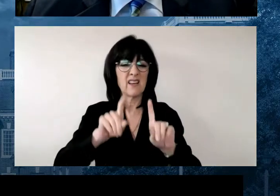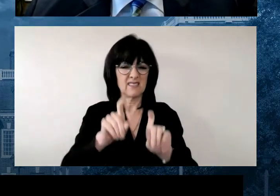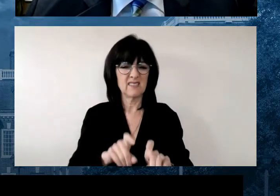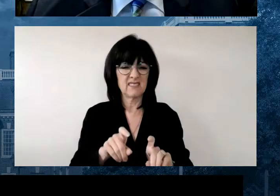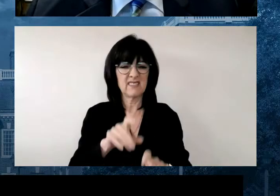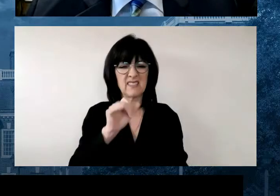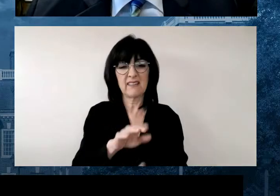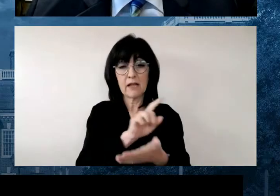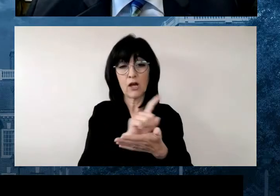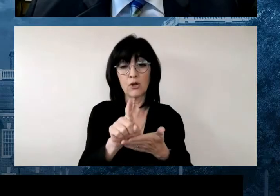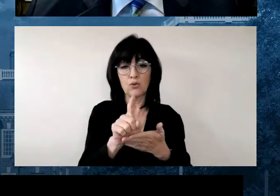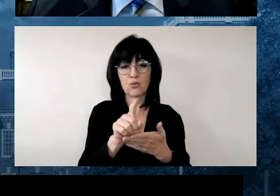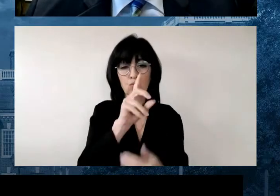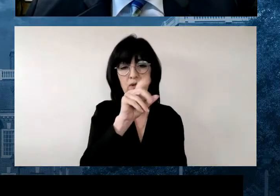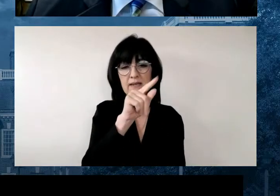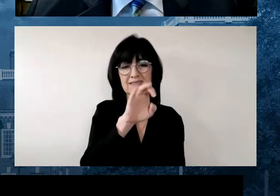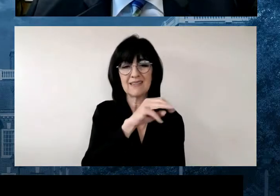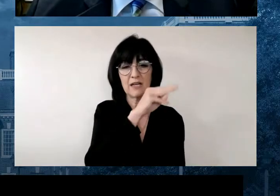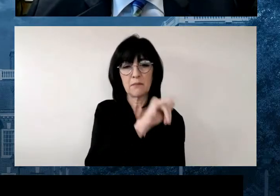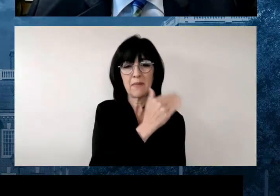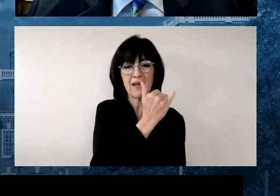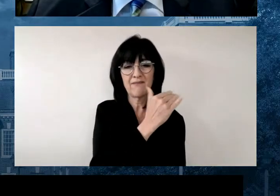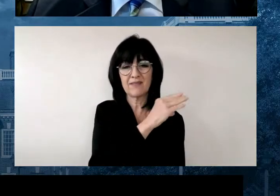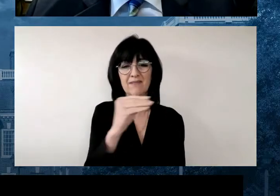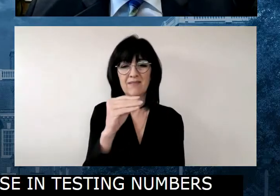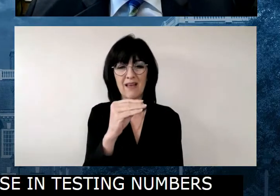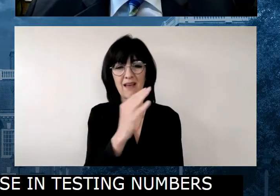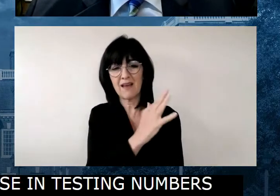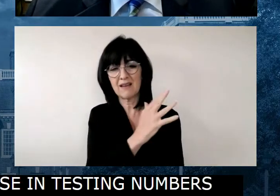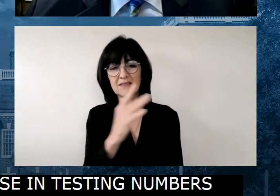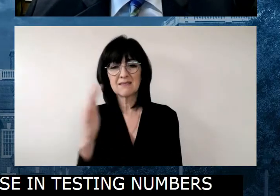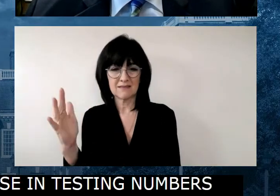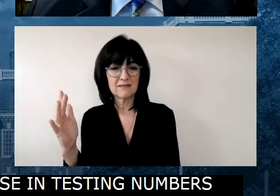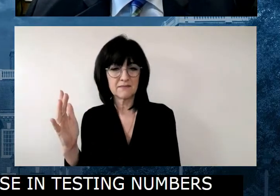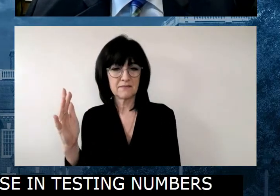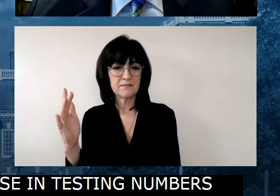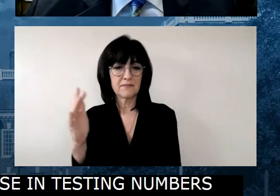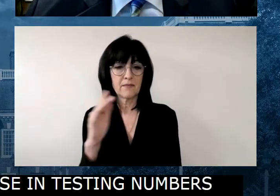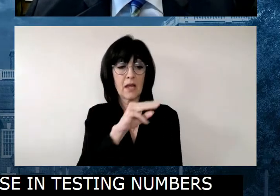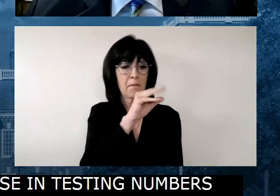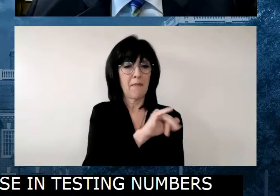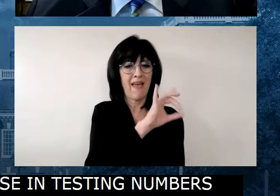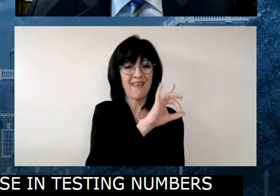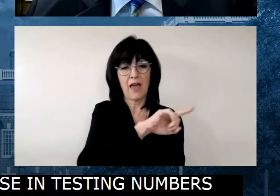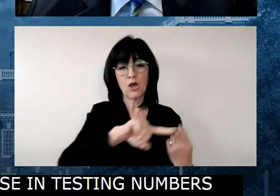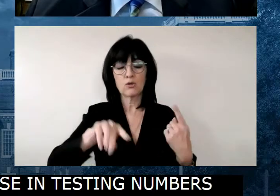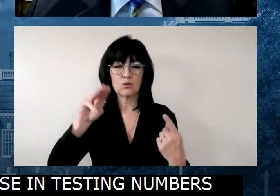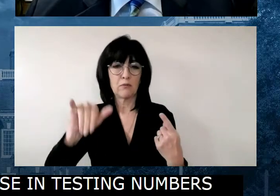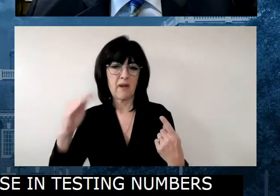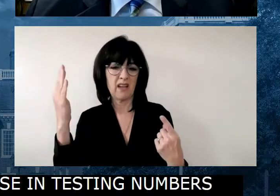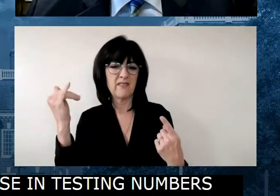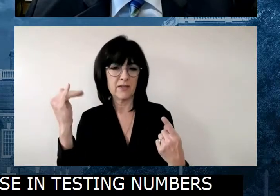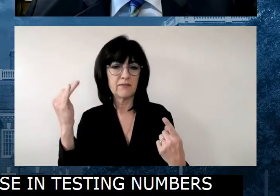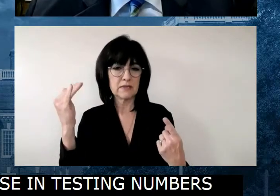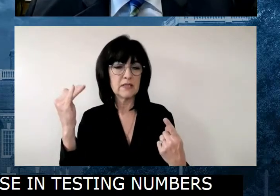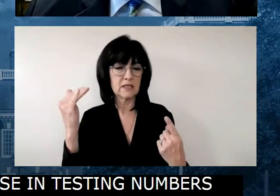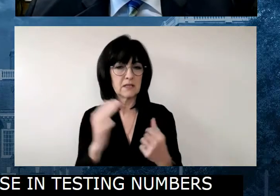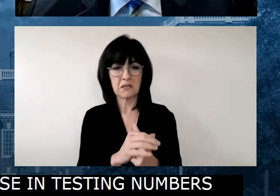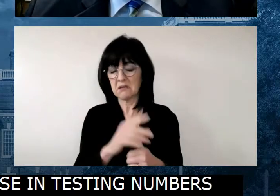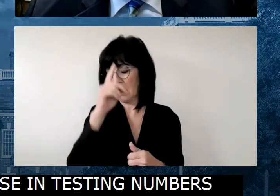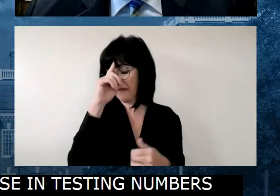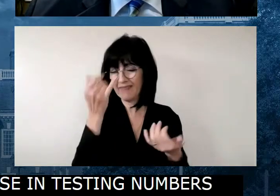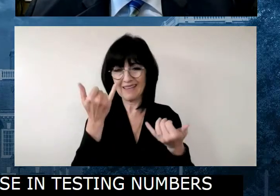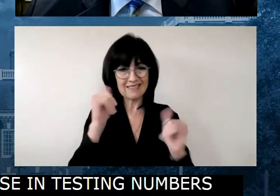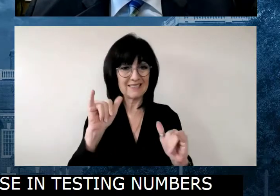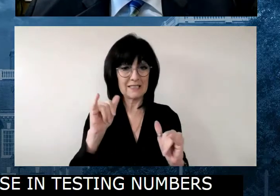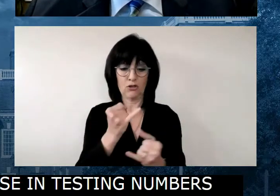the 8th, dropped about 3,000 tests over the week. At the same time, we're still going to be above that 80,000 number. A lot more